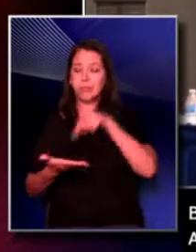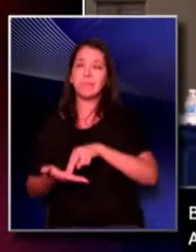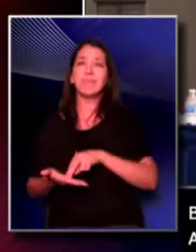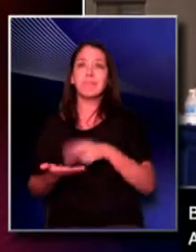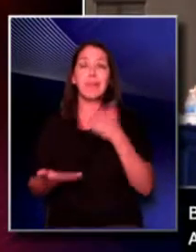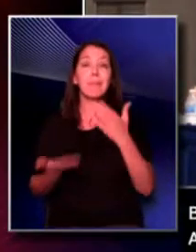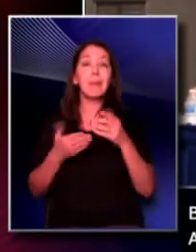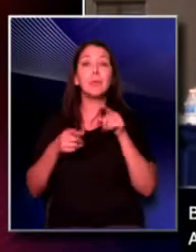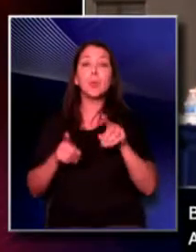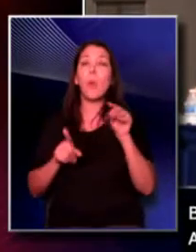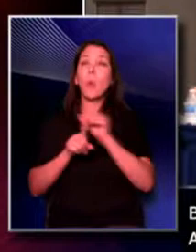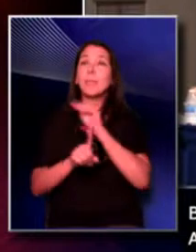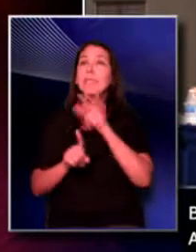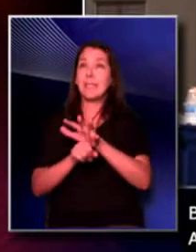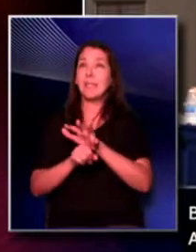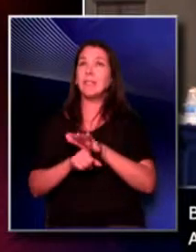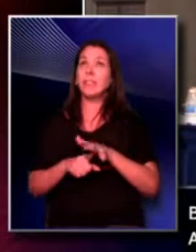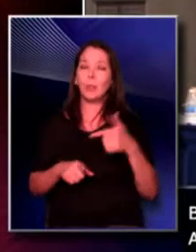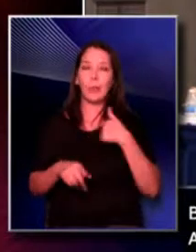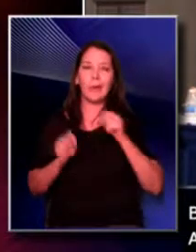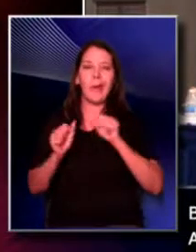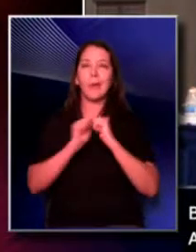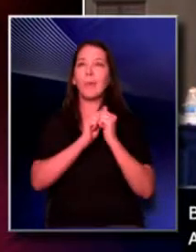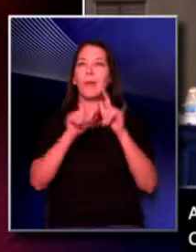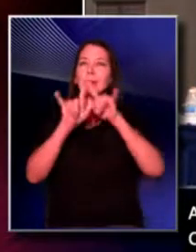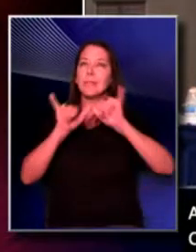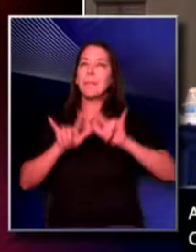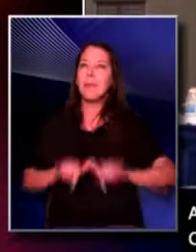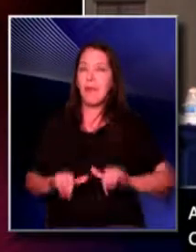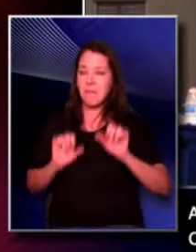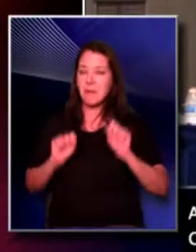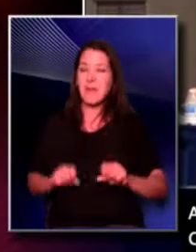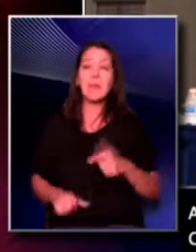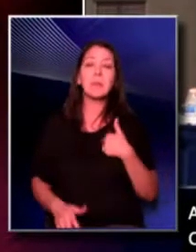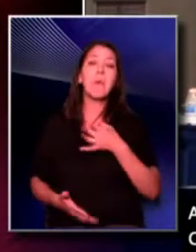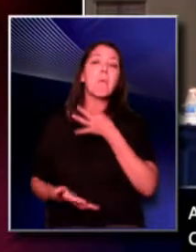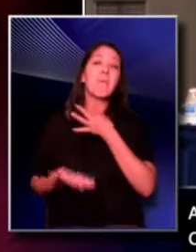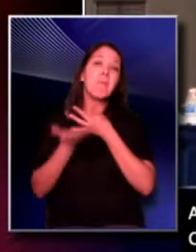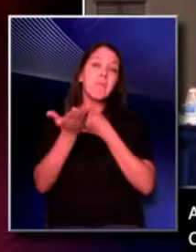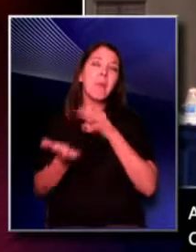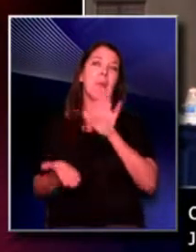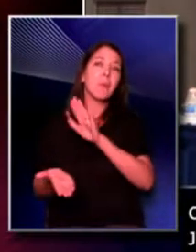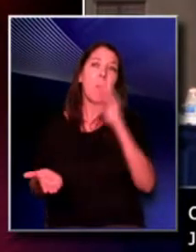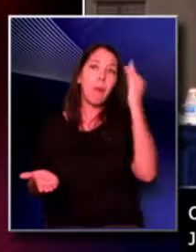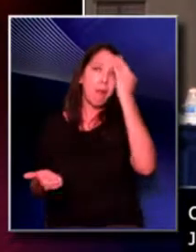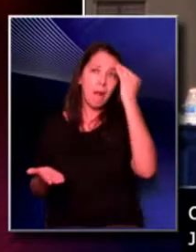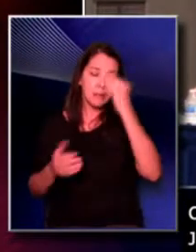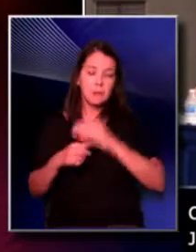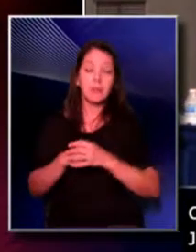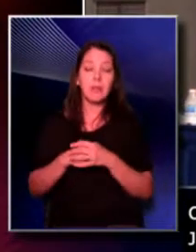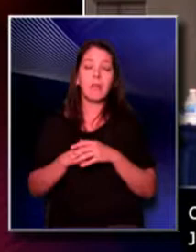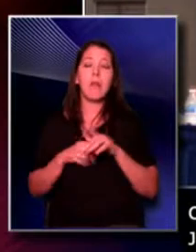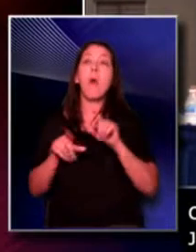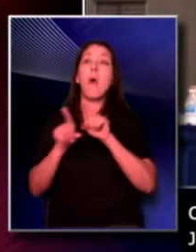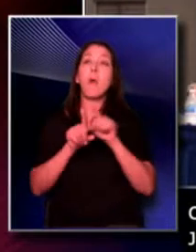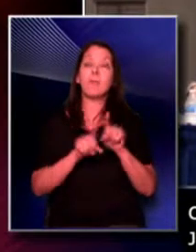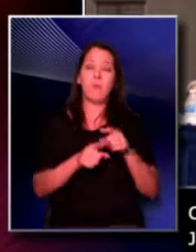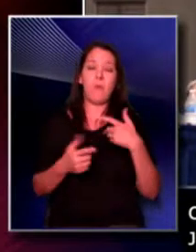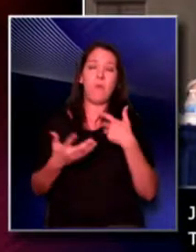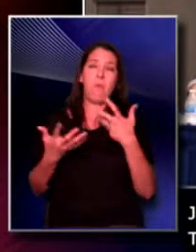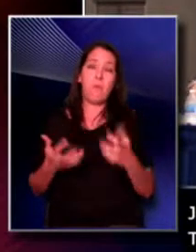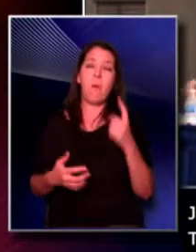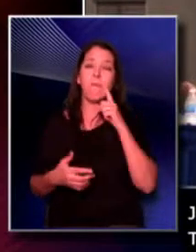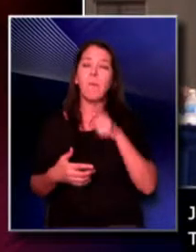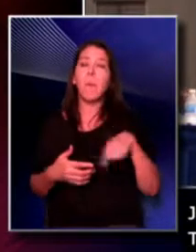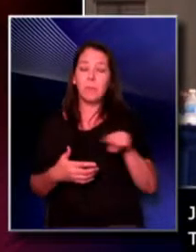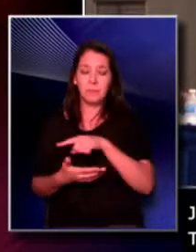it collectively. Just for your thought here. The second piece here is you